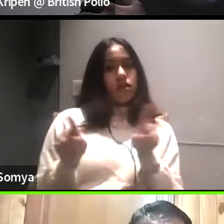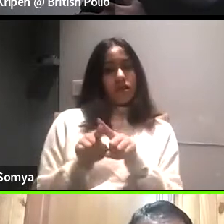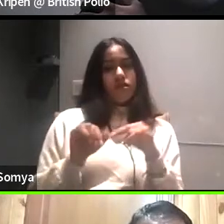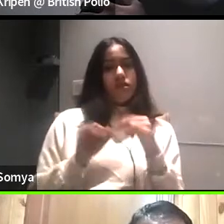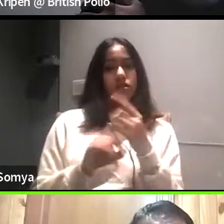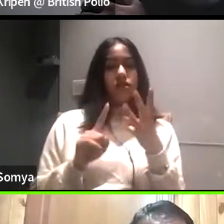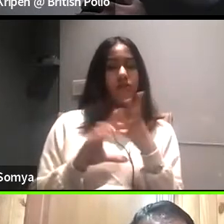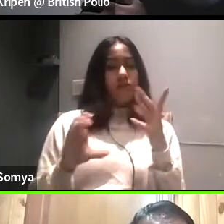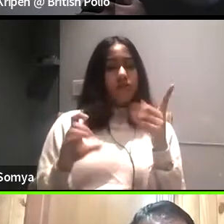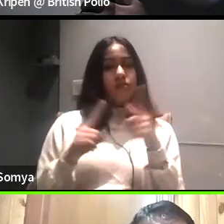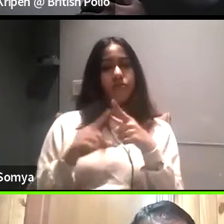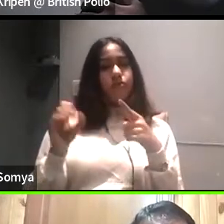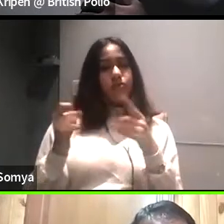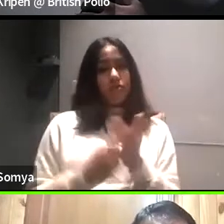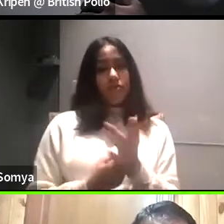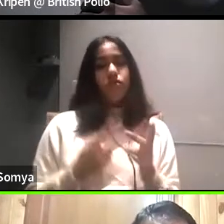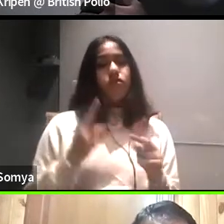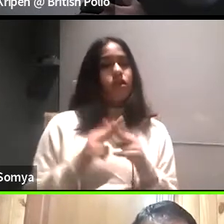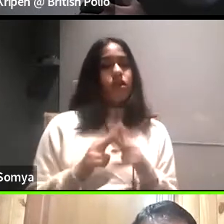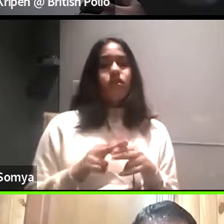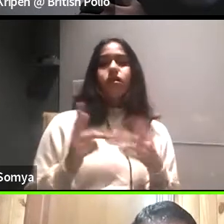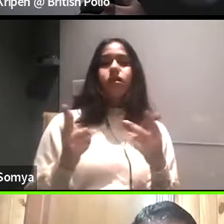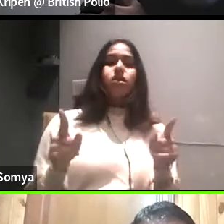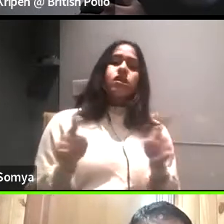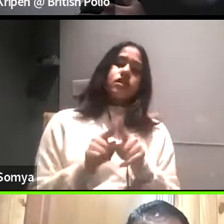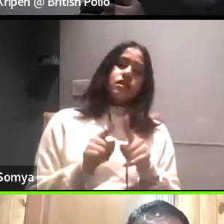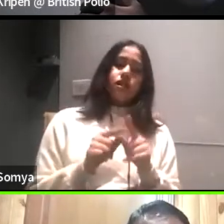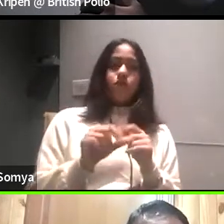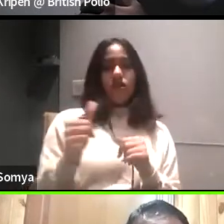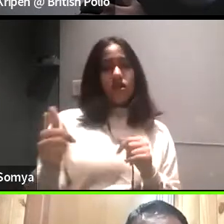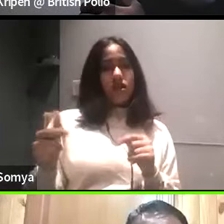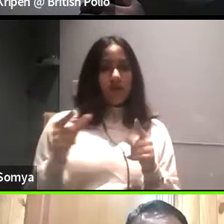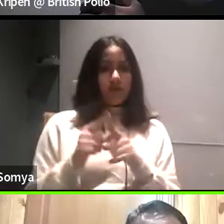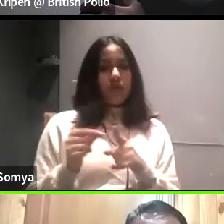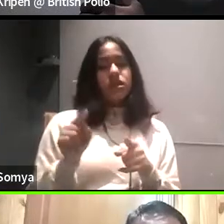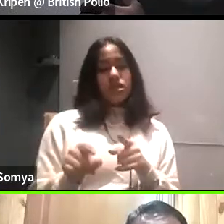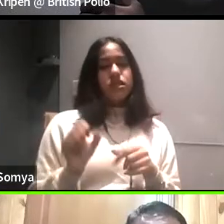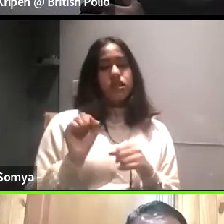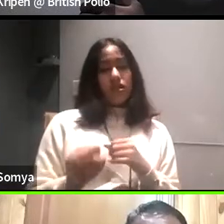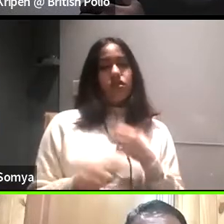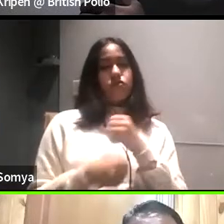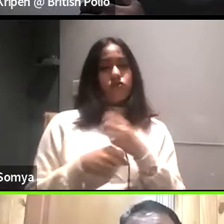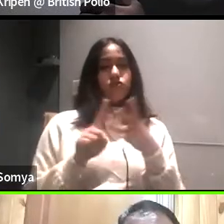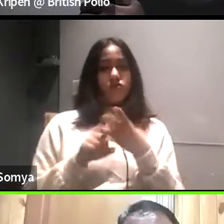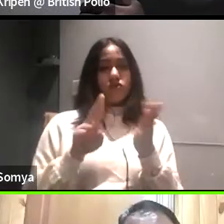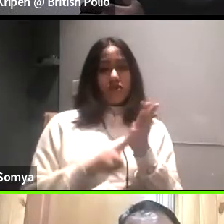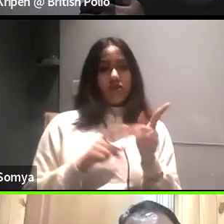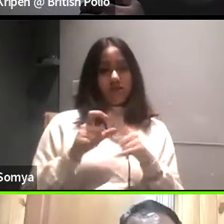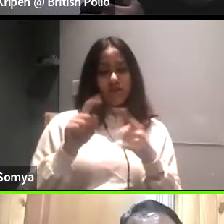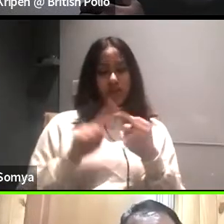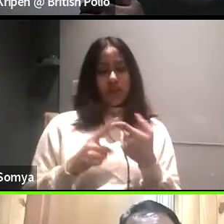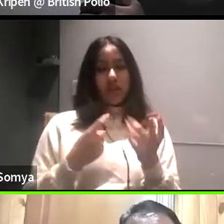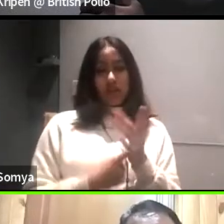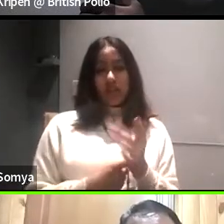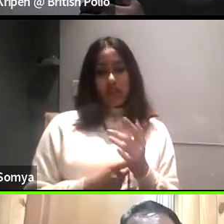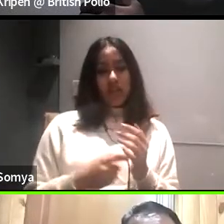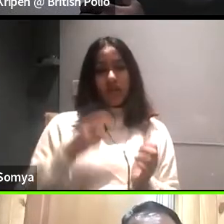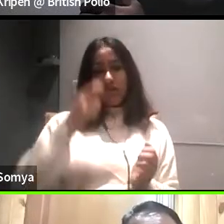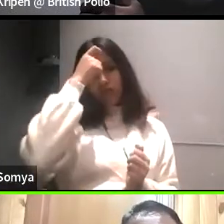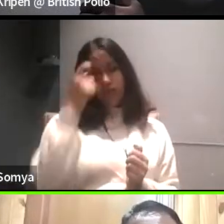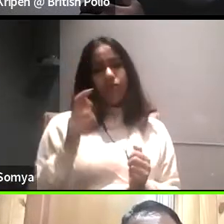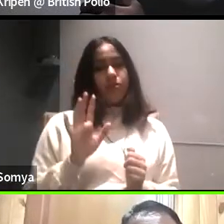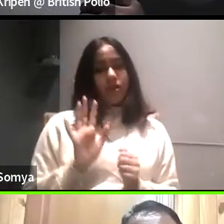would invite any other panelists to throw light on this as well, because this is a very gender specific issue. So in India, we are seeing